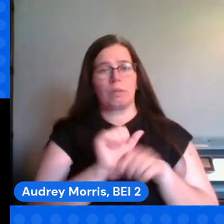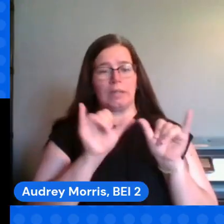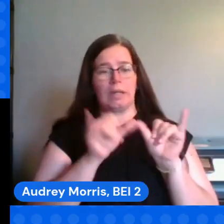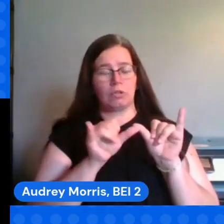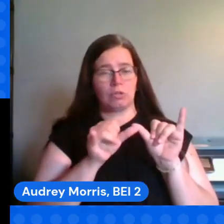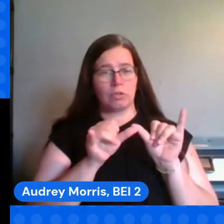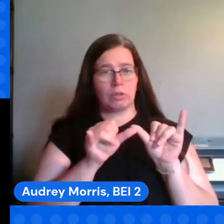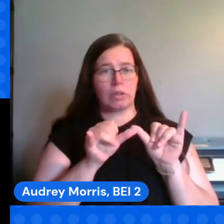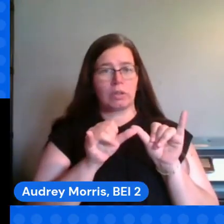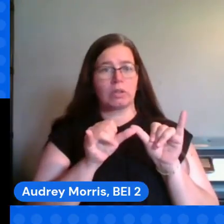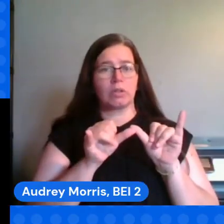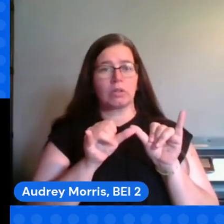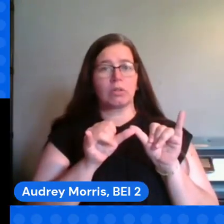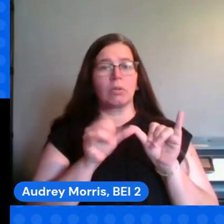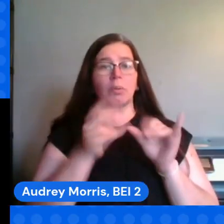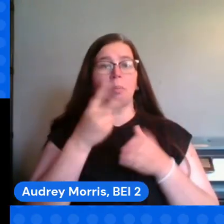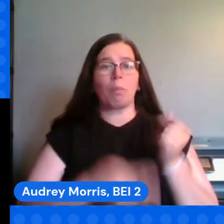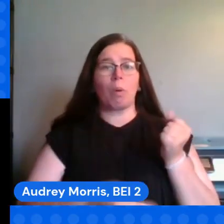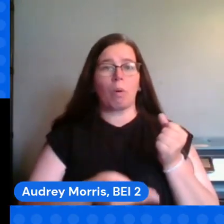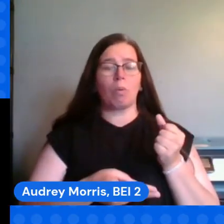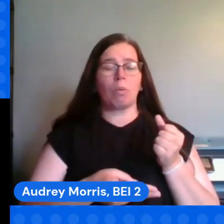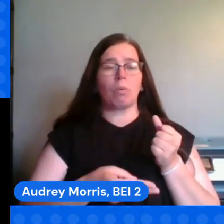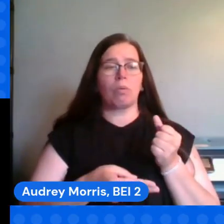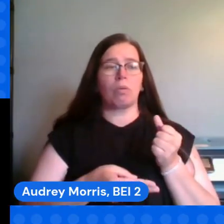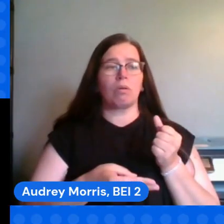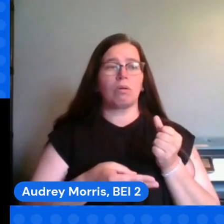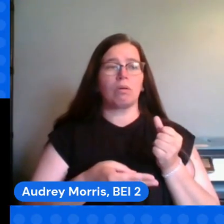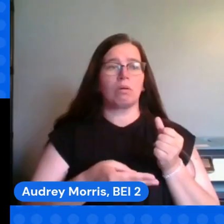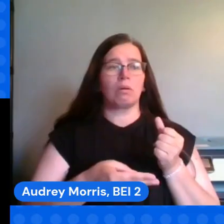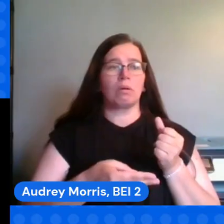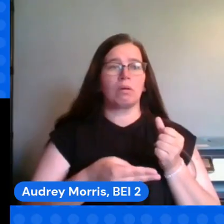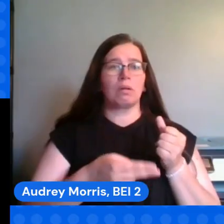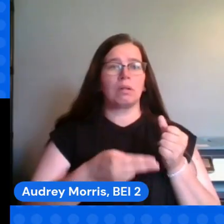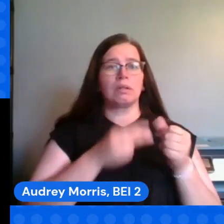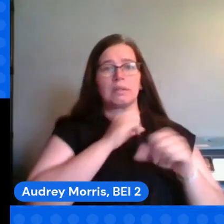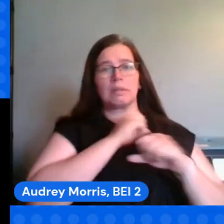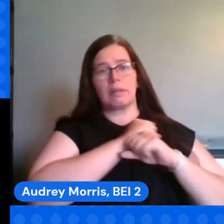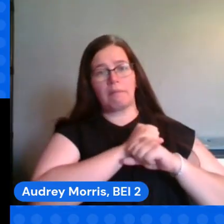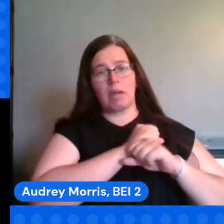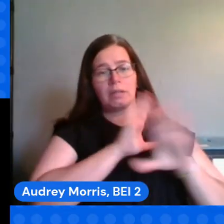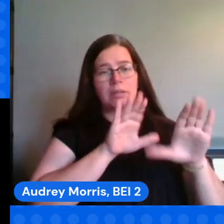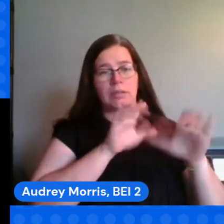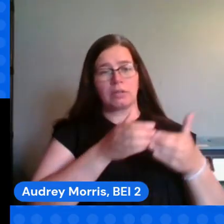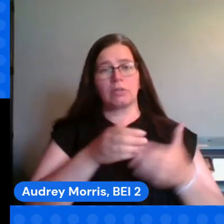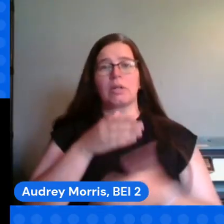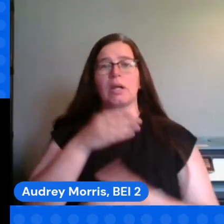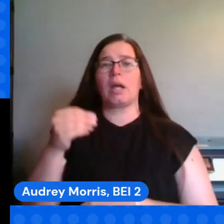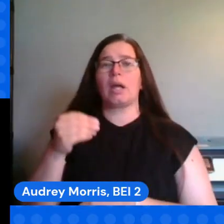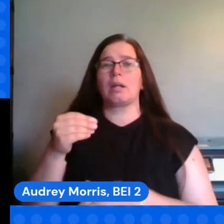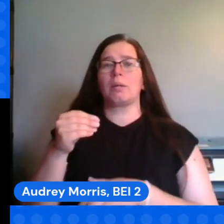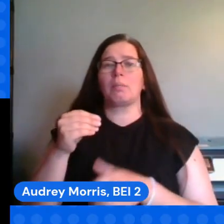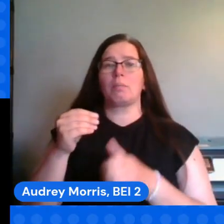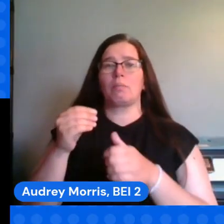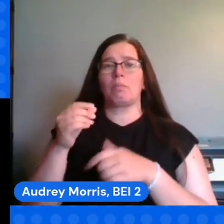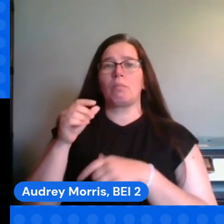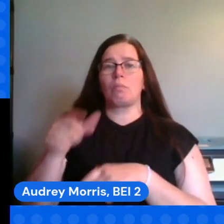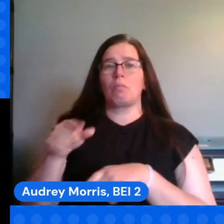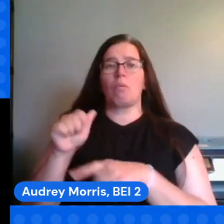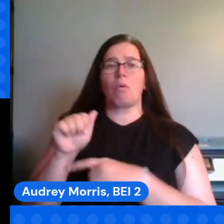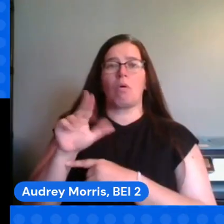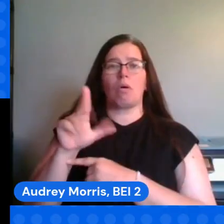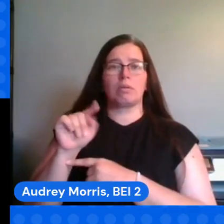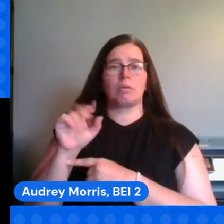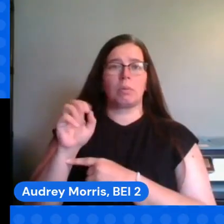engineer in both the defense sector and pharmacy automation. I